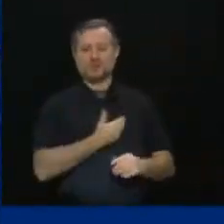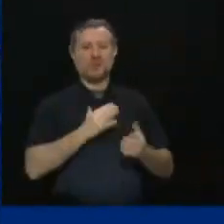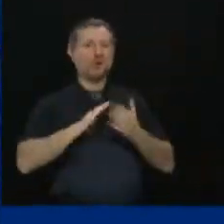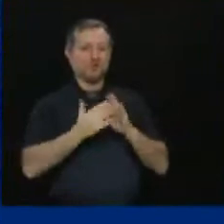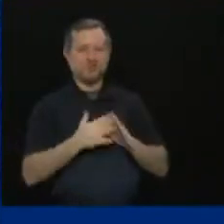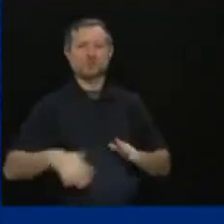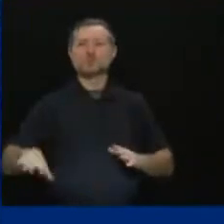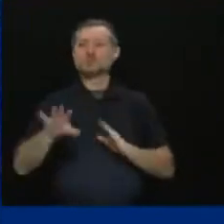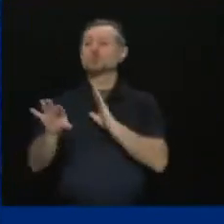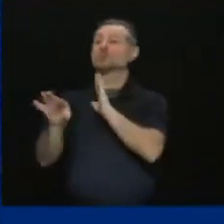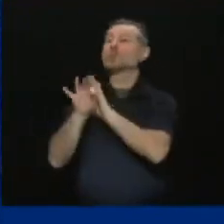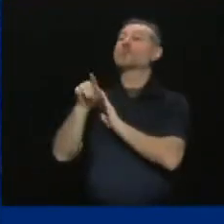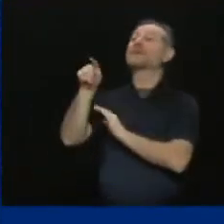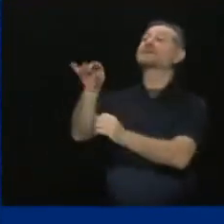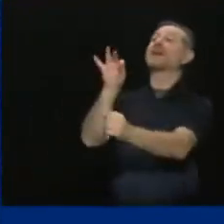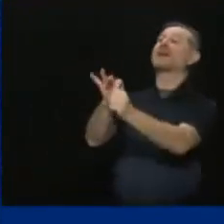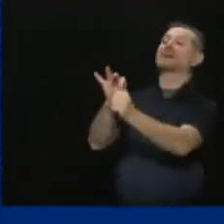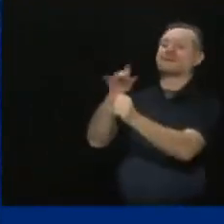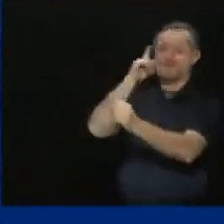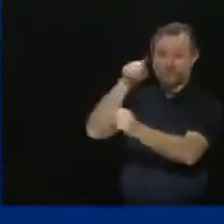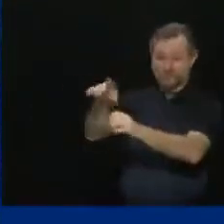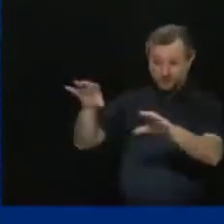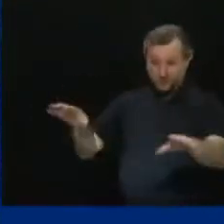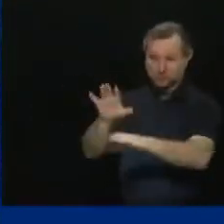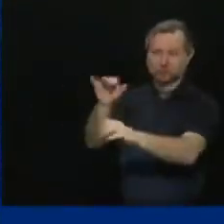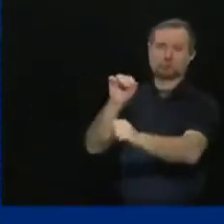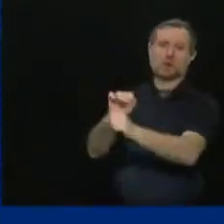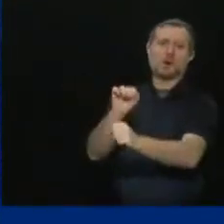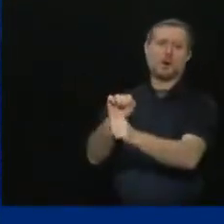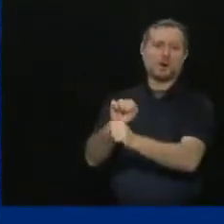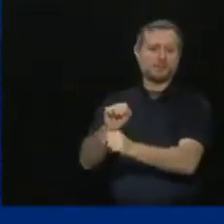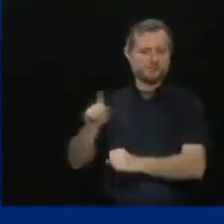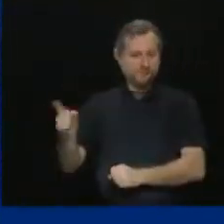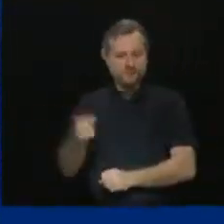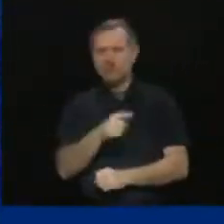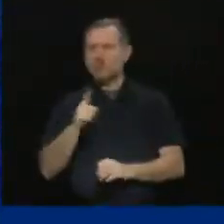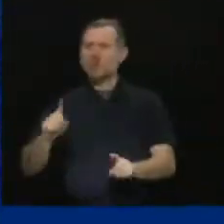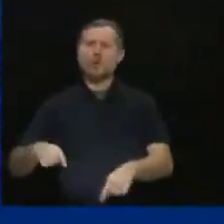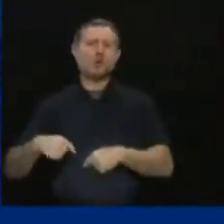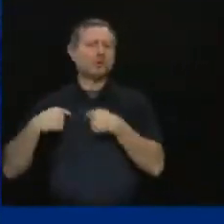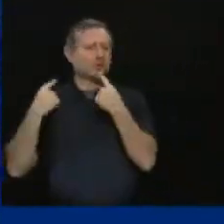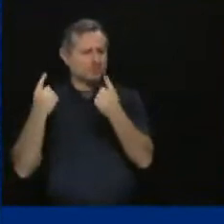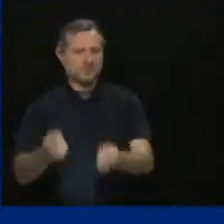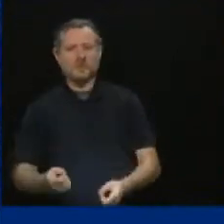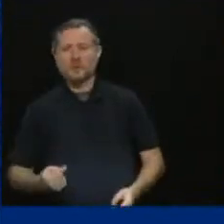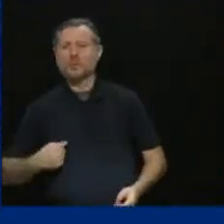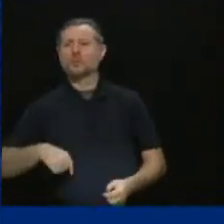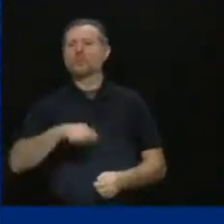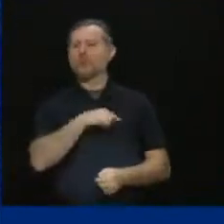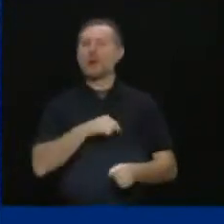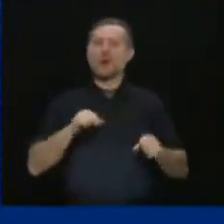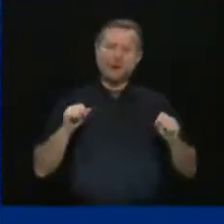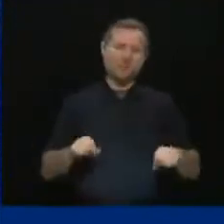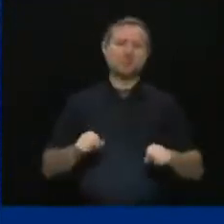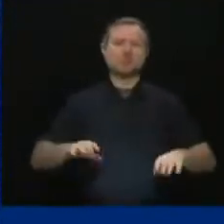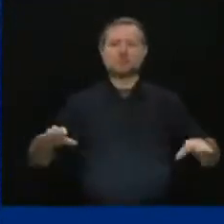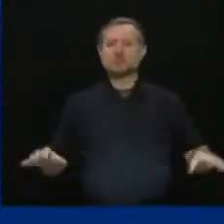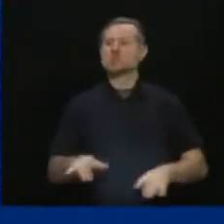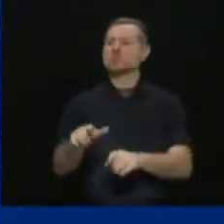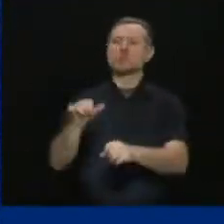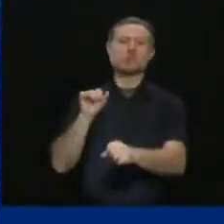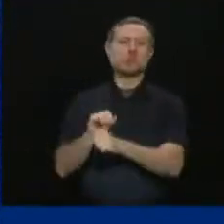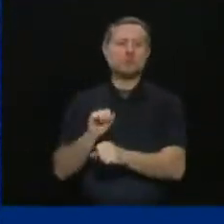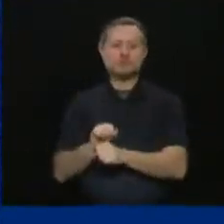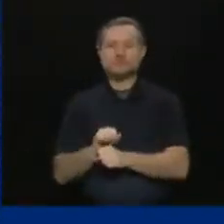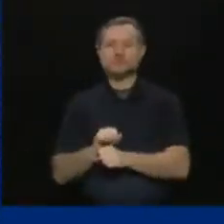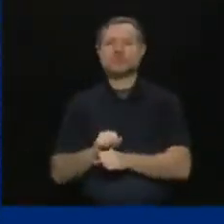work. It has been a long time since we've been able to do the work. And I am grateful for the work that advocates